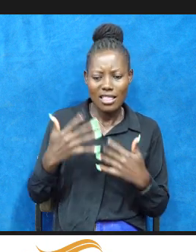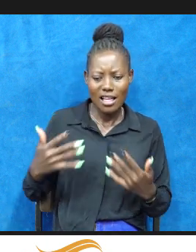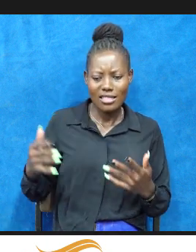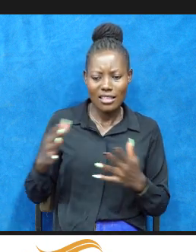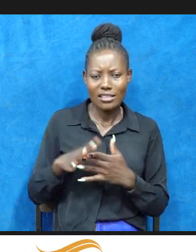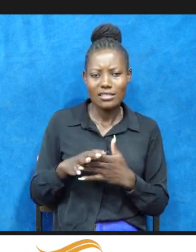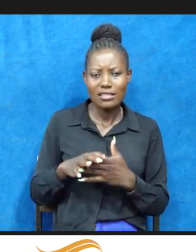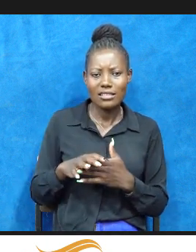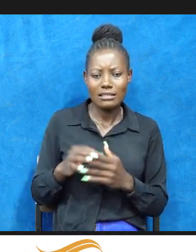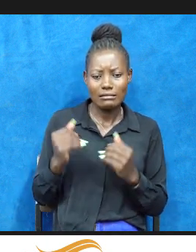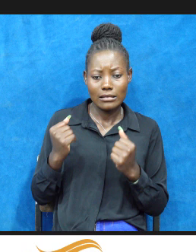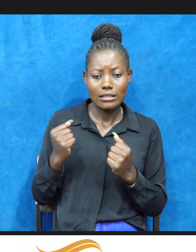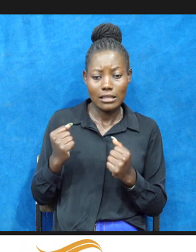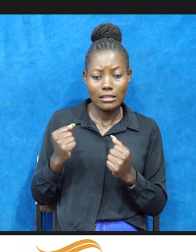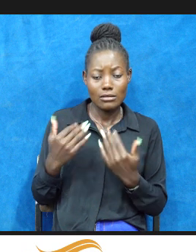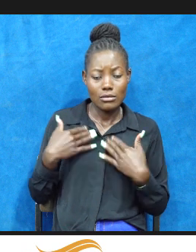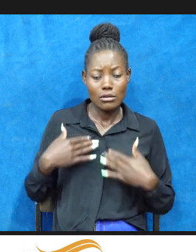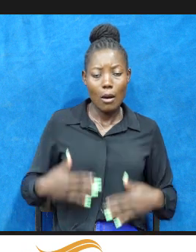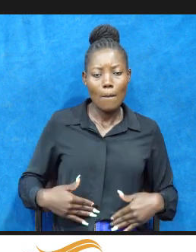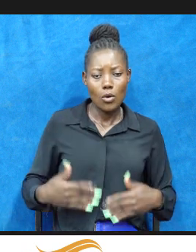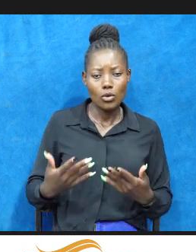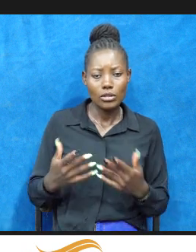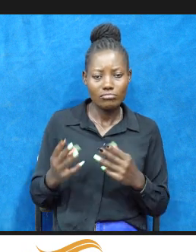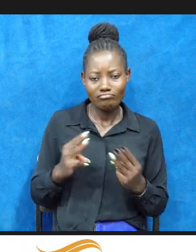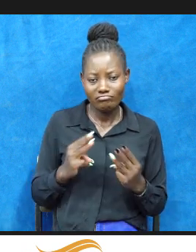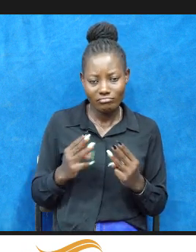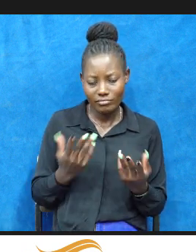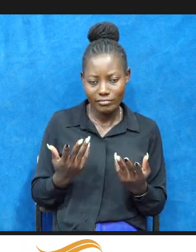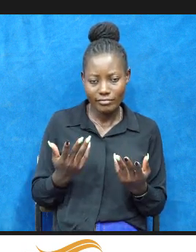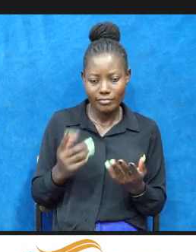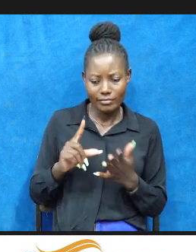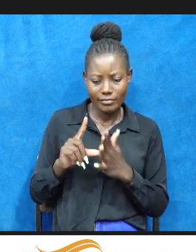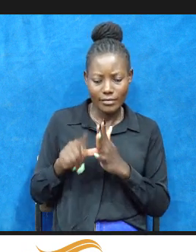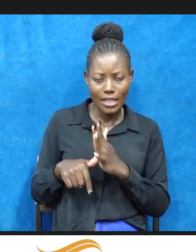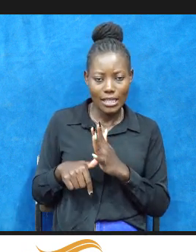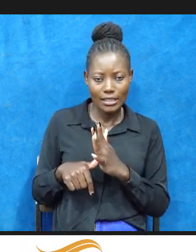of power and strength with upper body plyometrics. And we'll talk about that later.